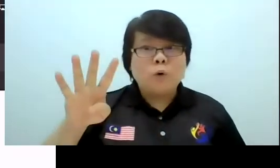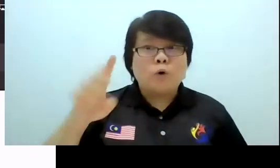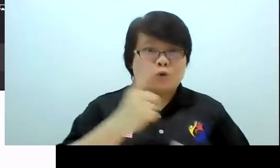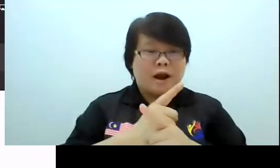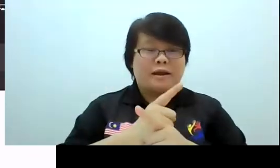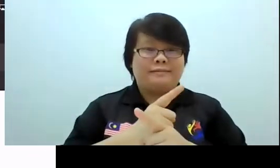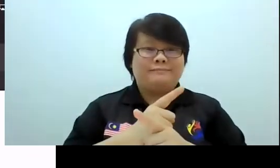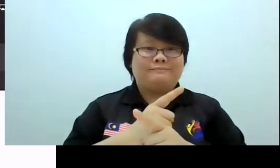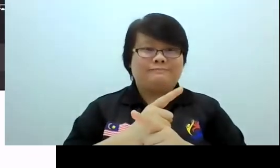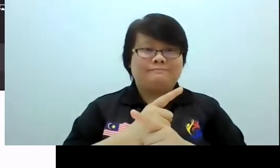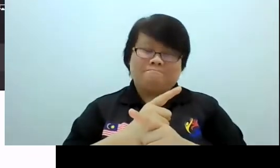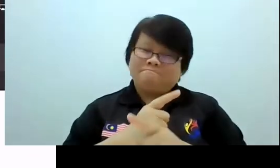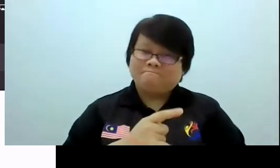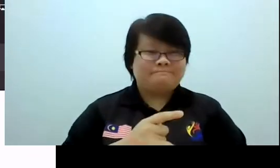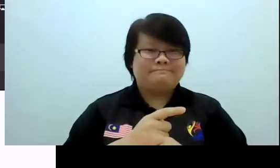or four right?